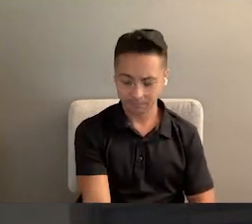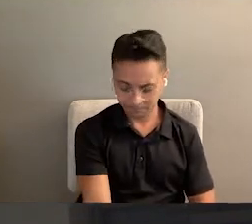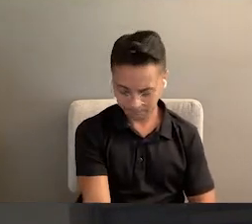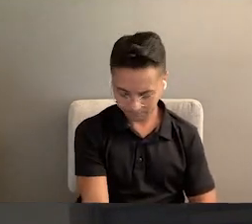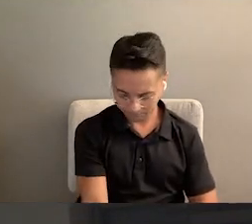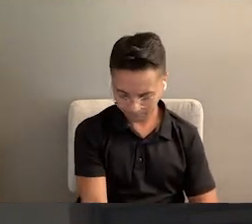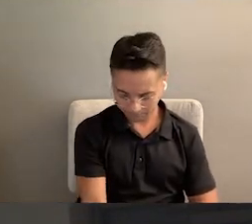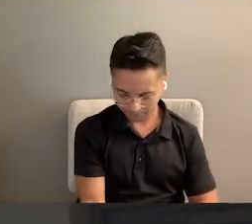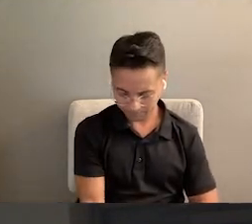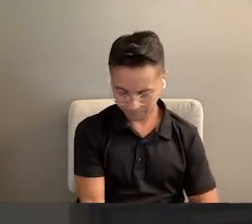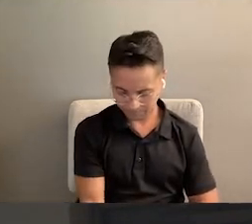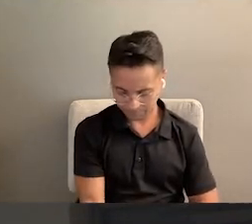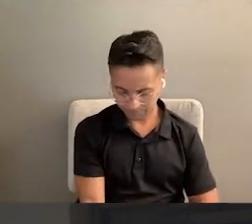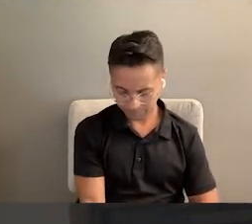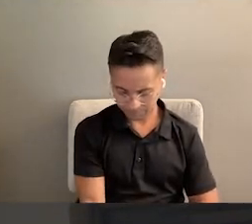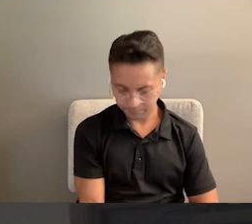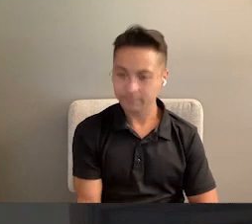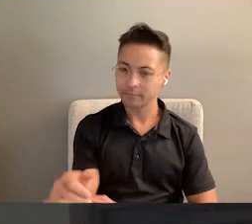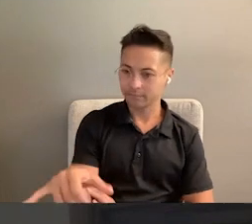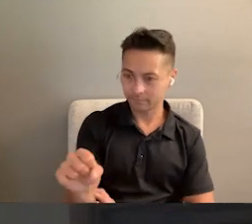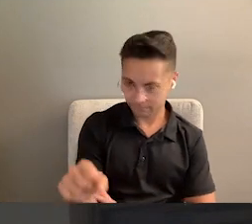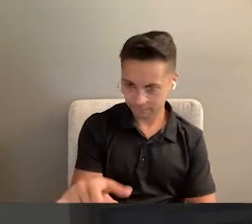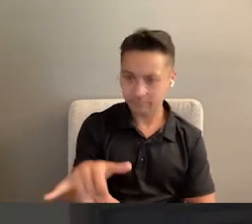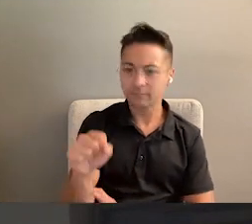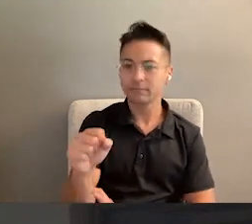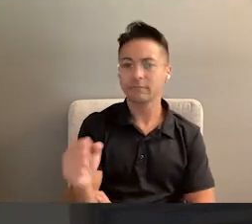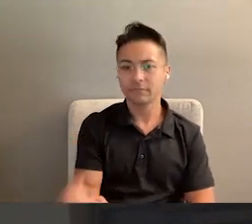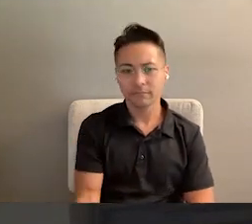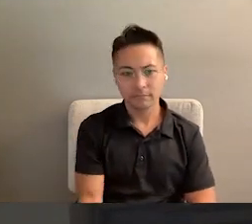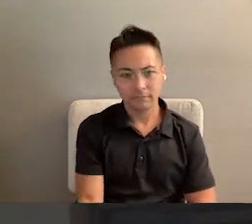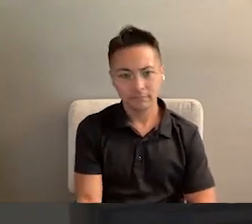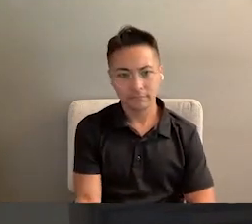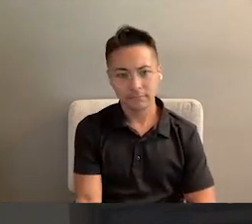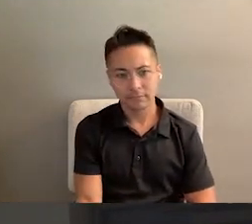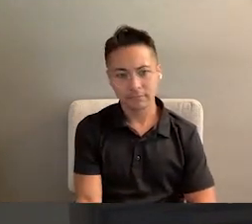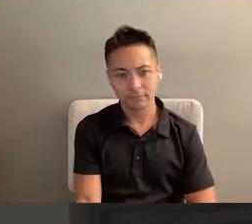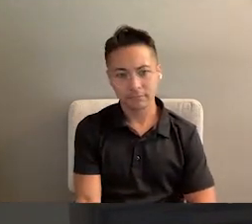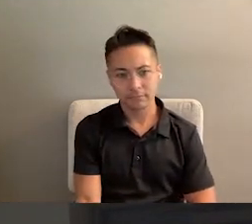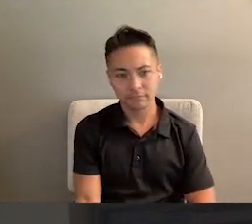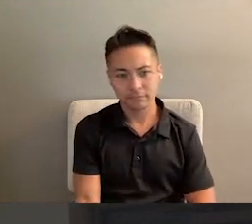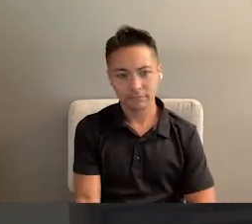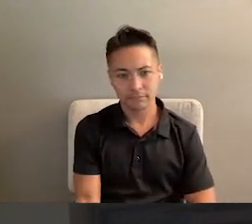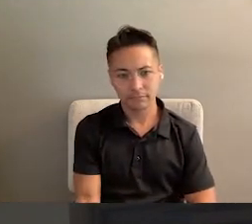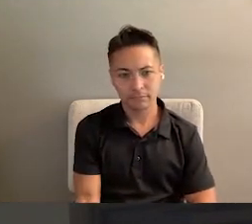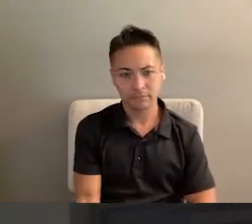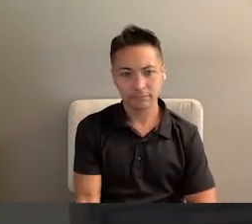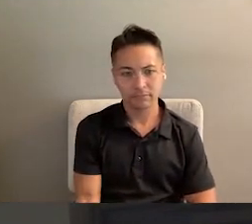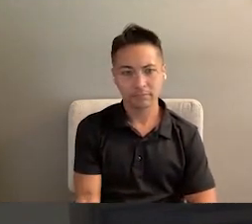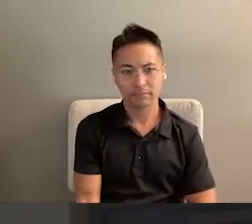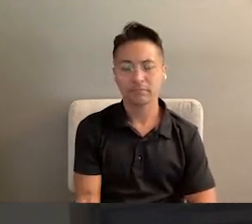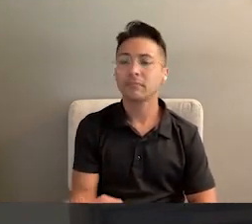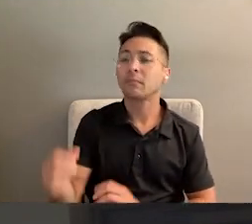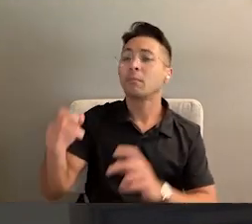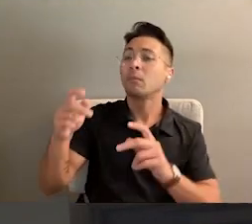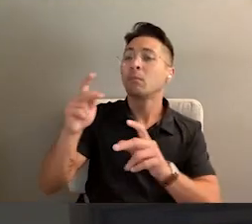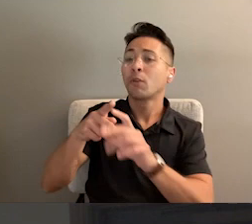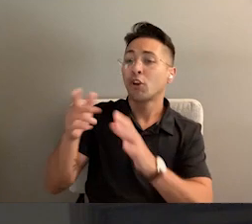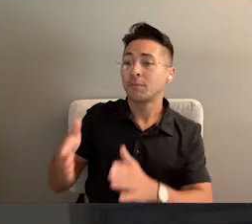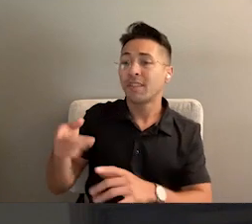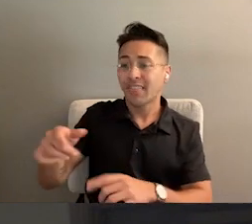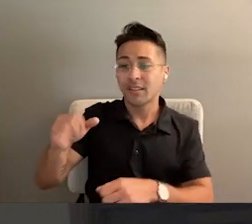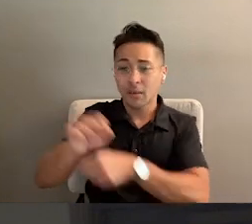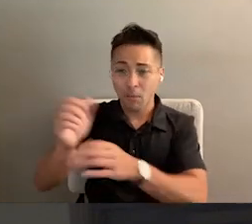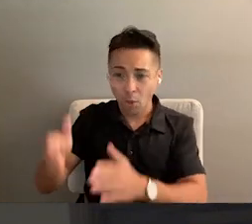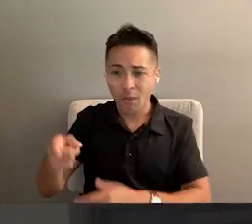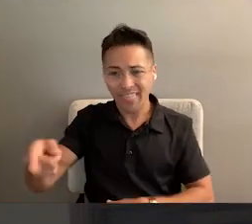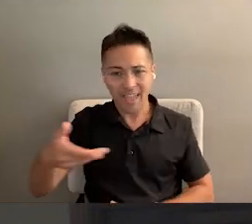Yes. Because that's the participant. So when you say provider, is the provider the person that's working, that's Yes. employed? Yes. And the participant is